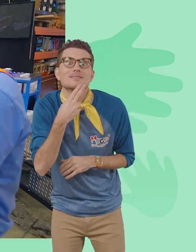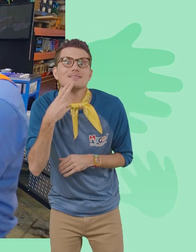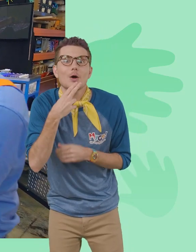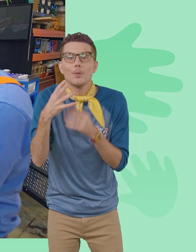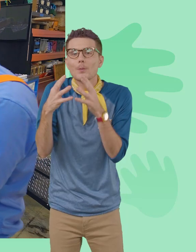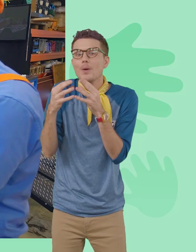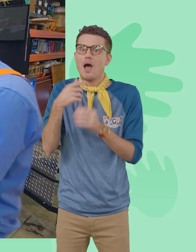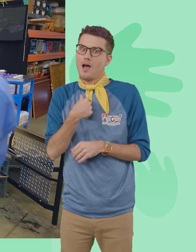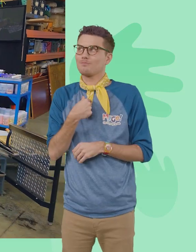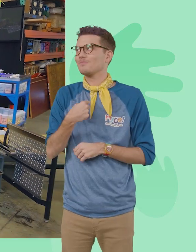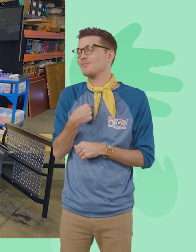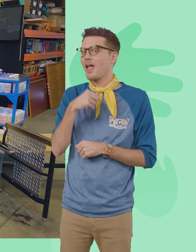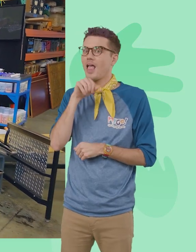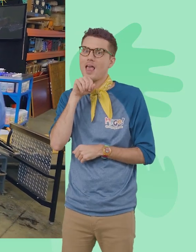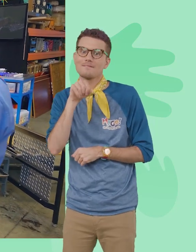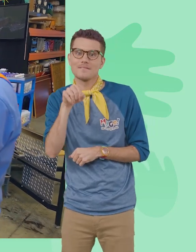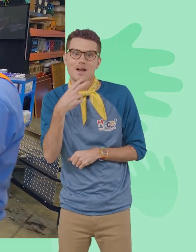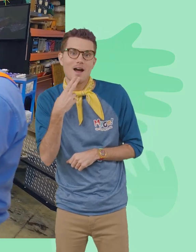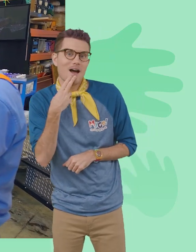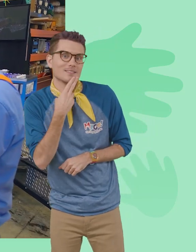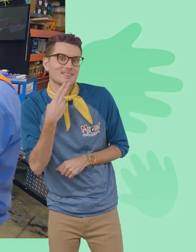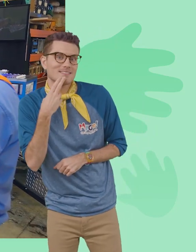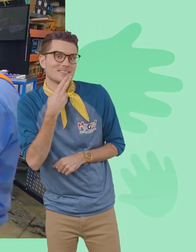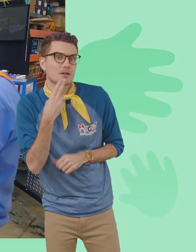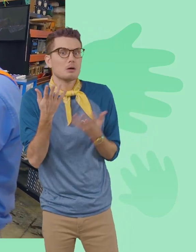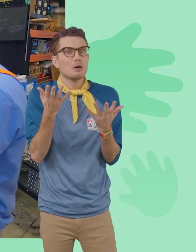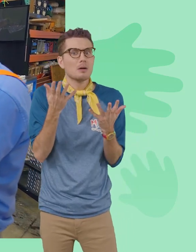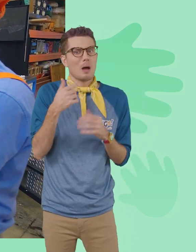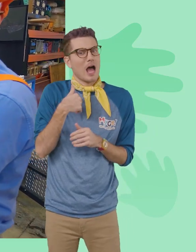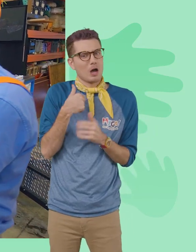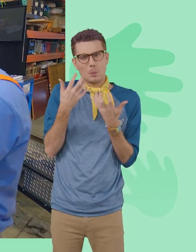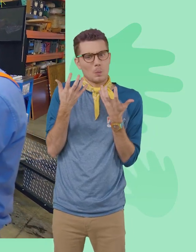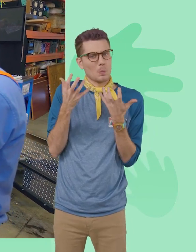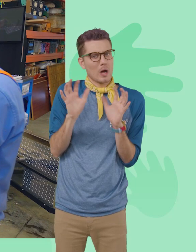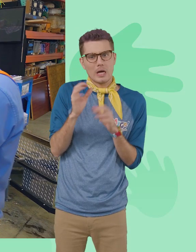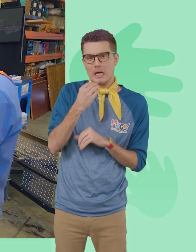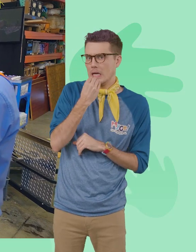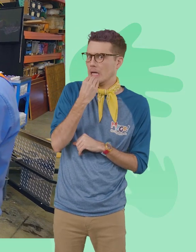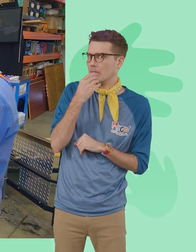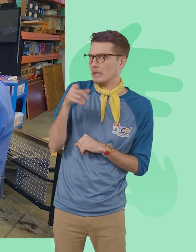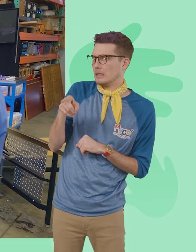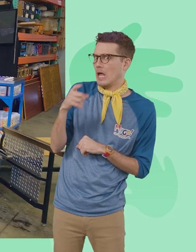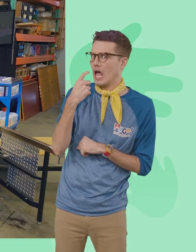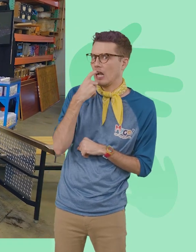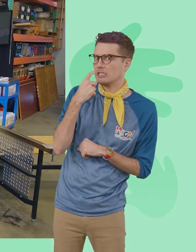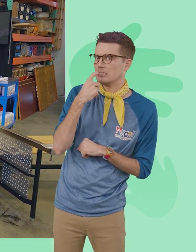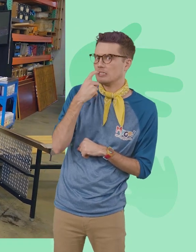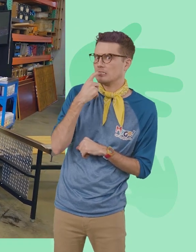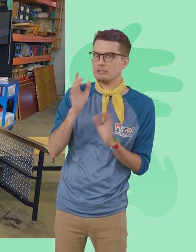I love honey, but I definitely do not want to eat this glass or honey. That would burn.